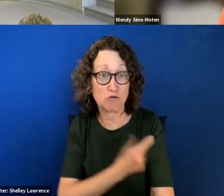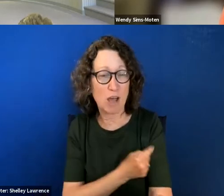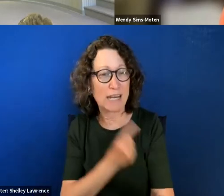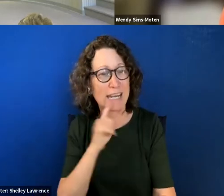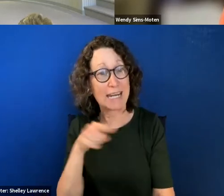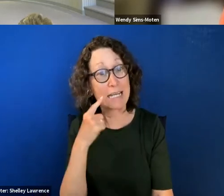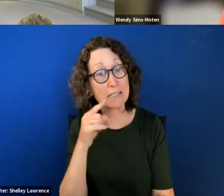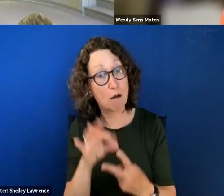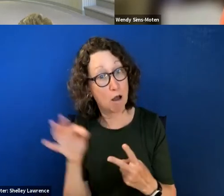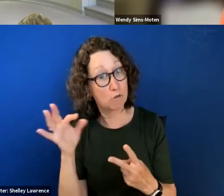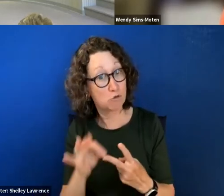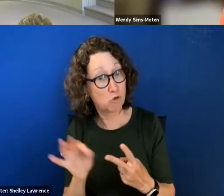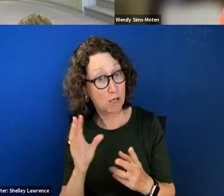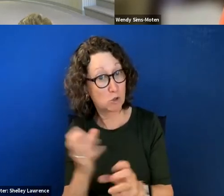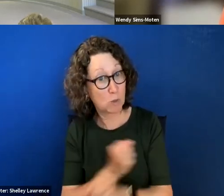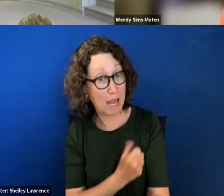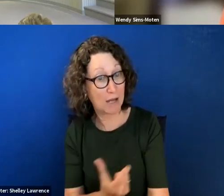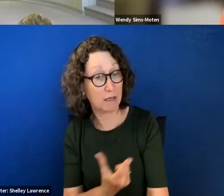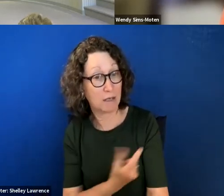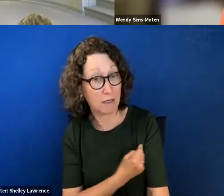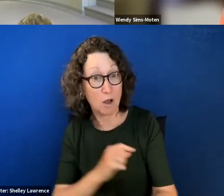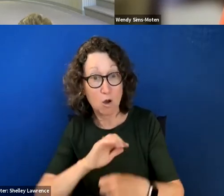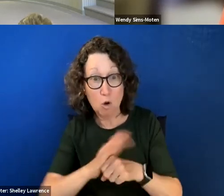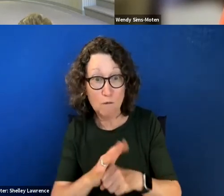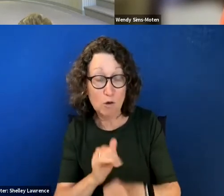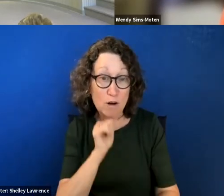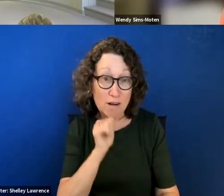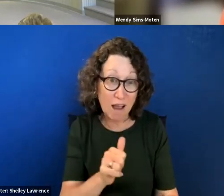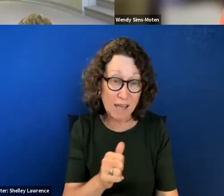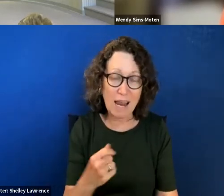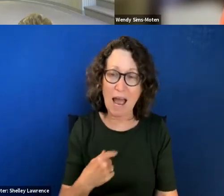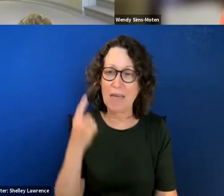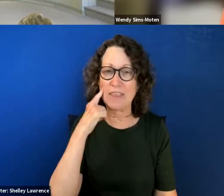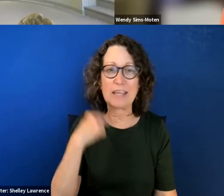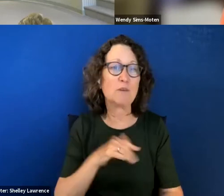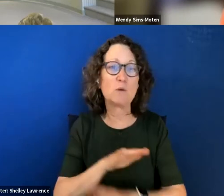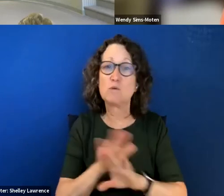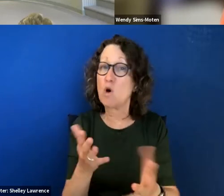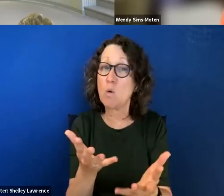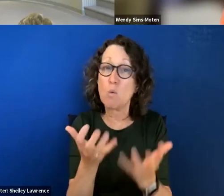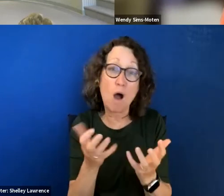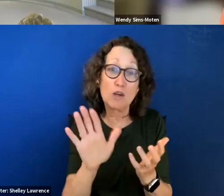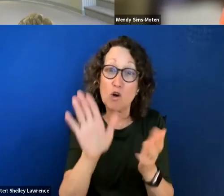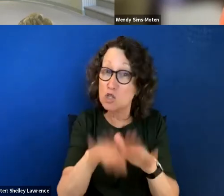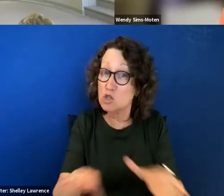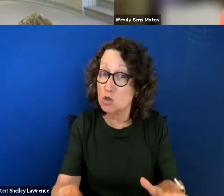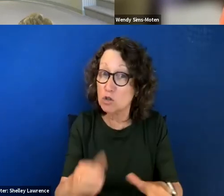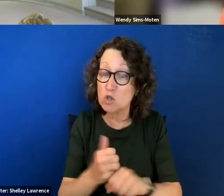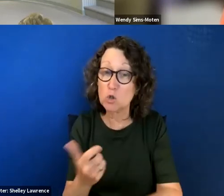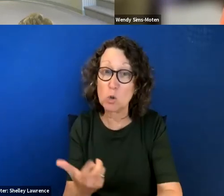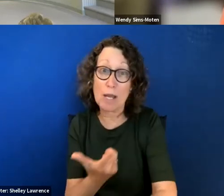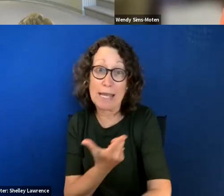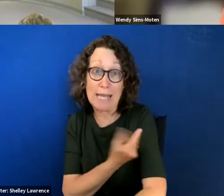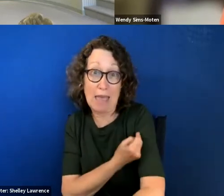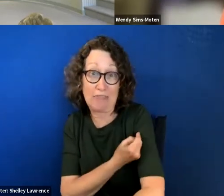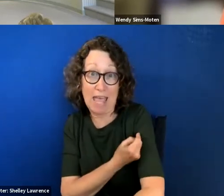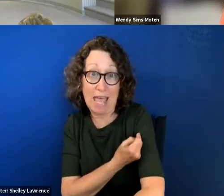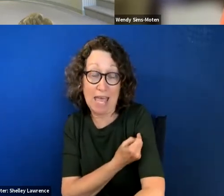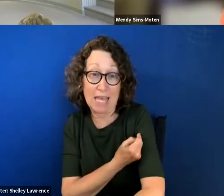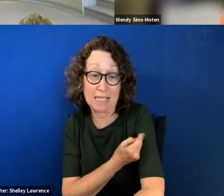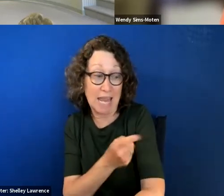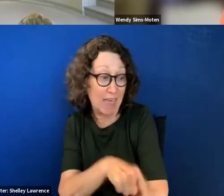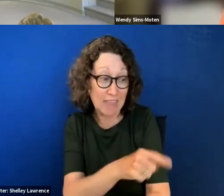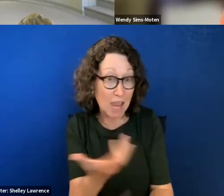a choice to get the COVID shot. I believe that if you don't want your children to get this shot and they're